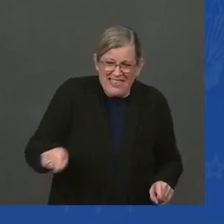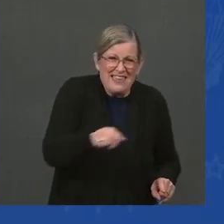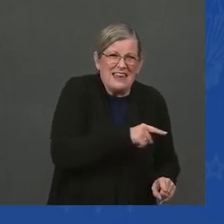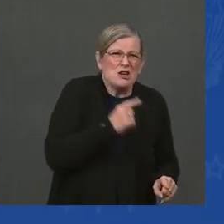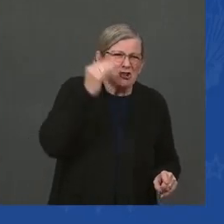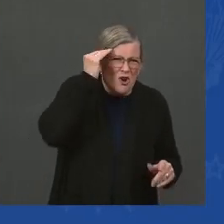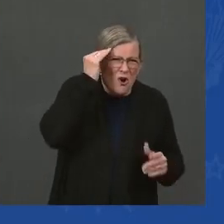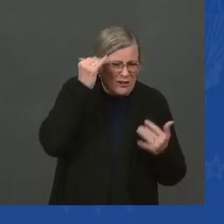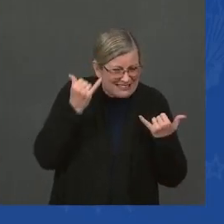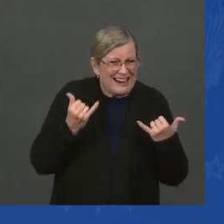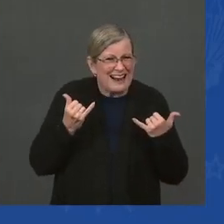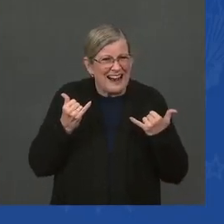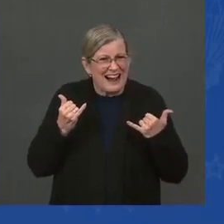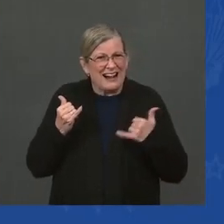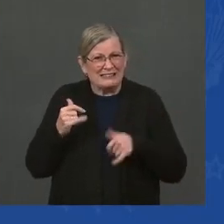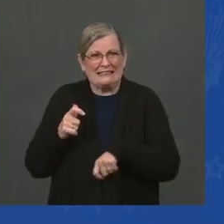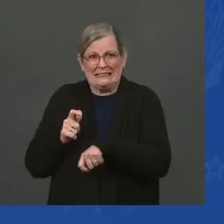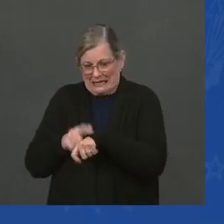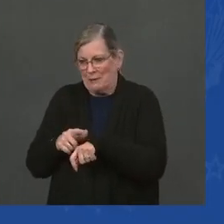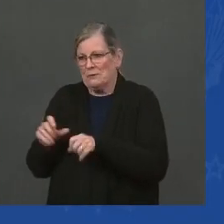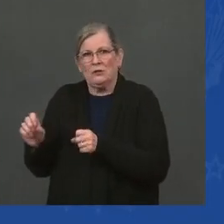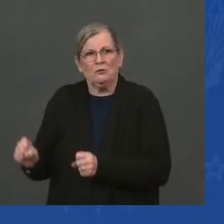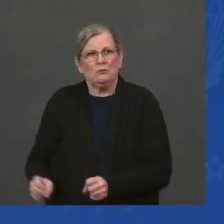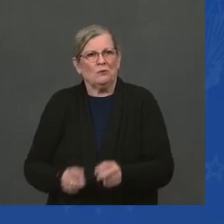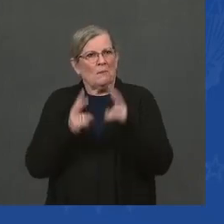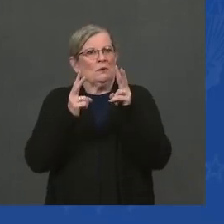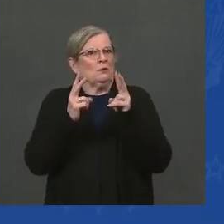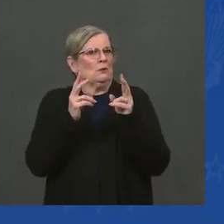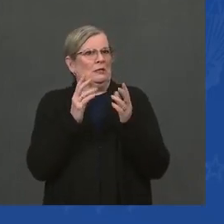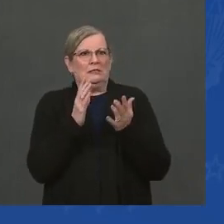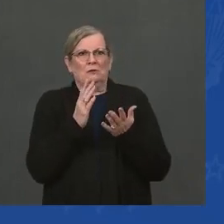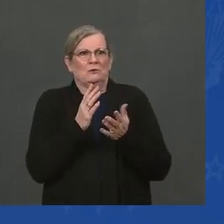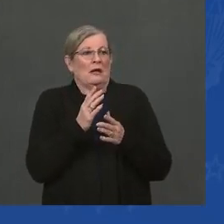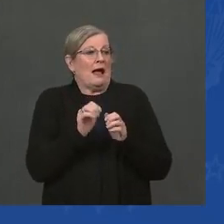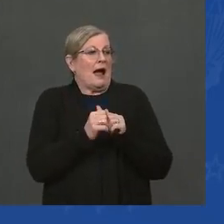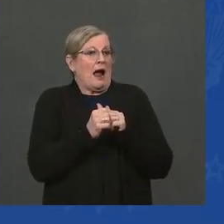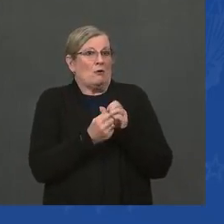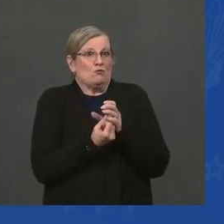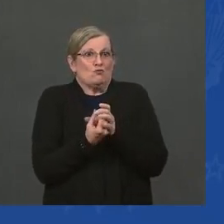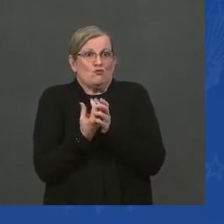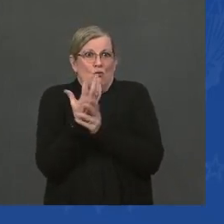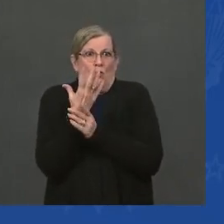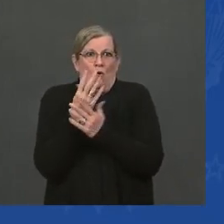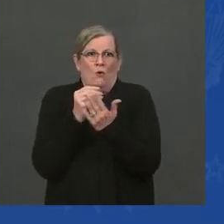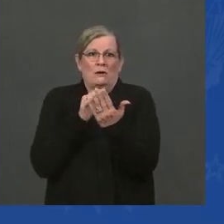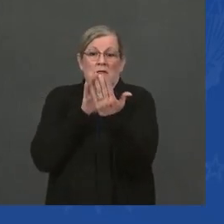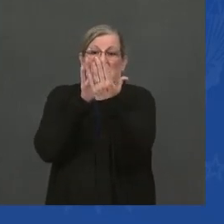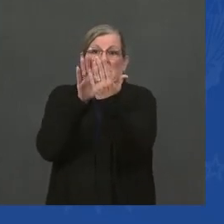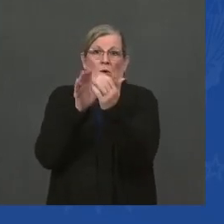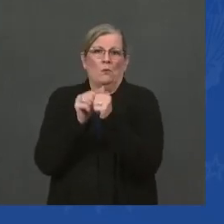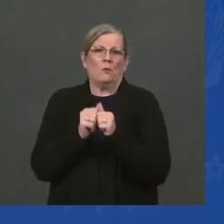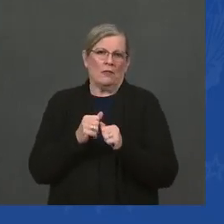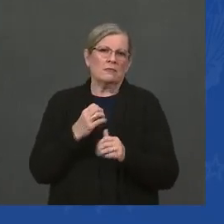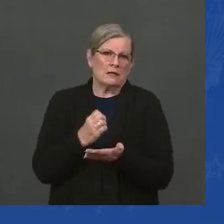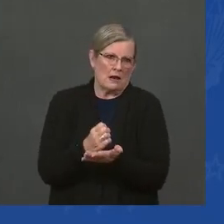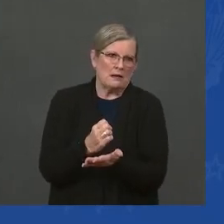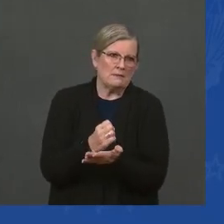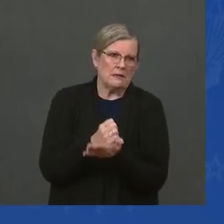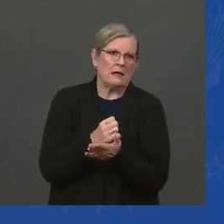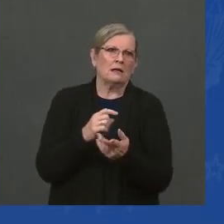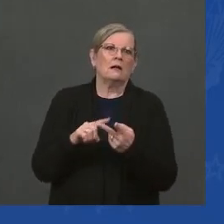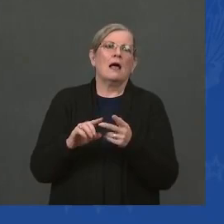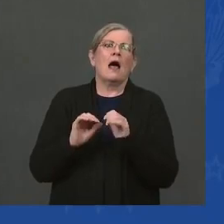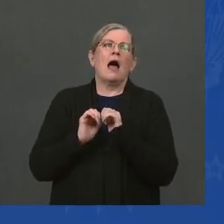in dealing with the economy in a way that affects the whole notion of what we're going to